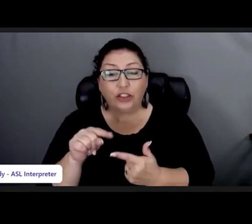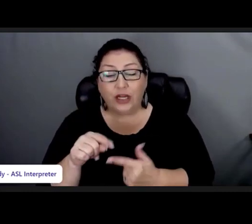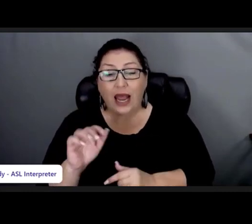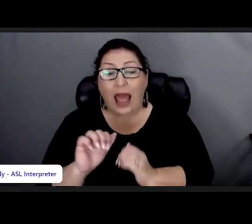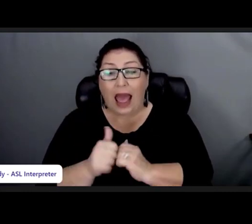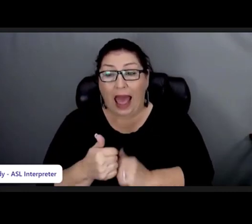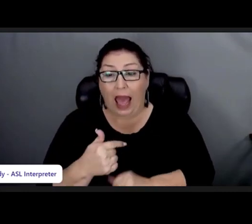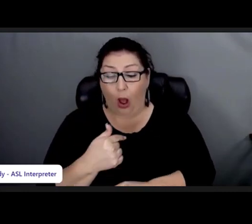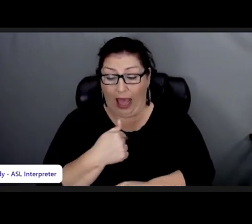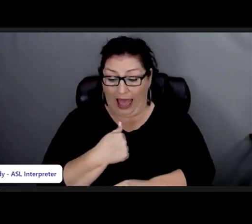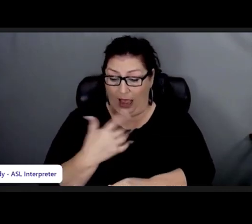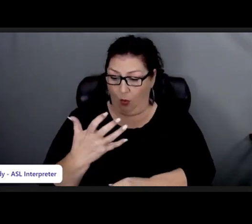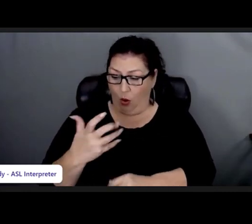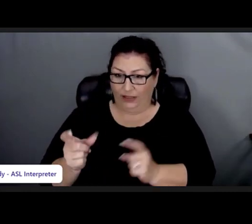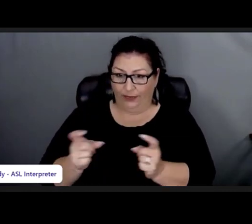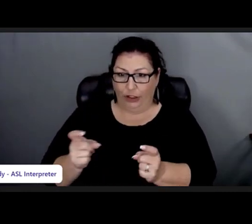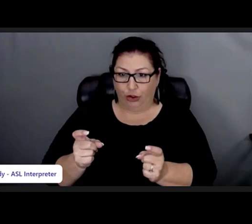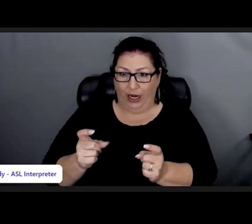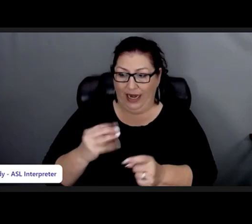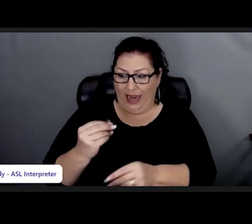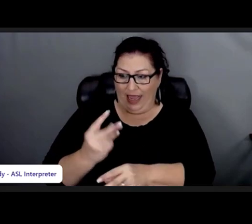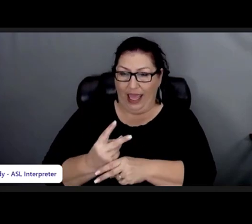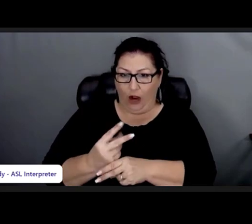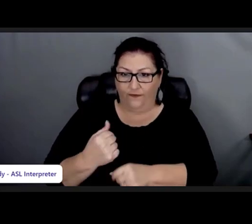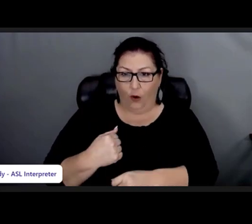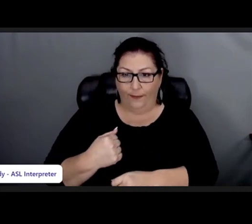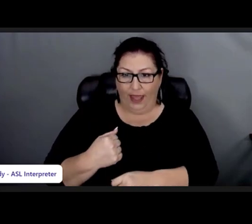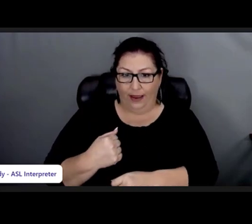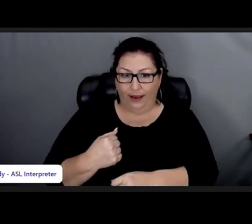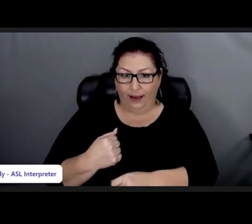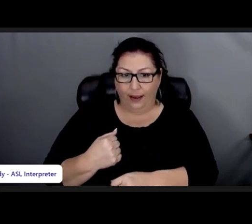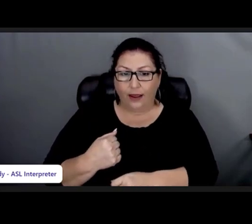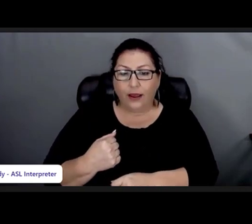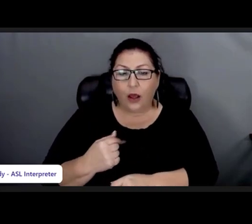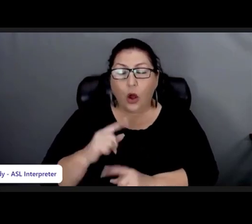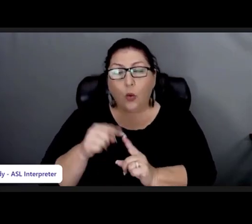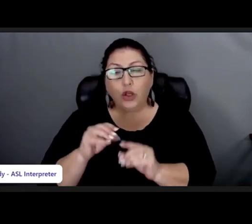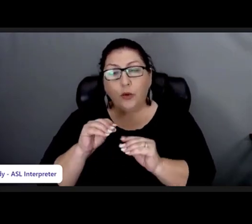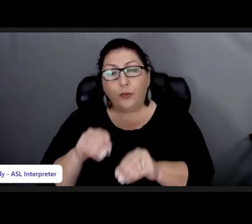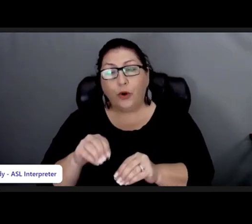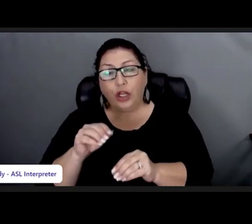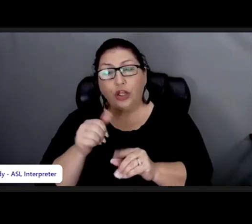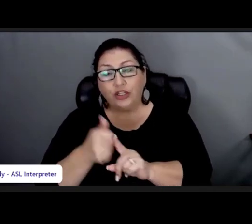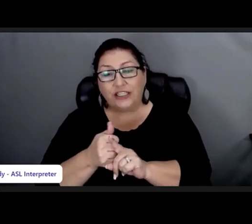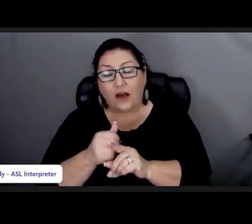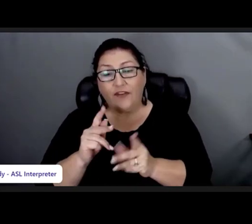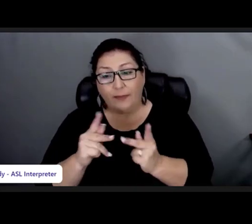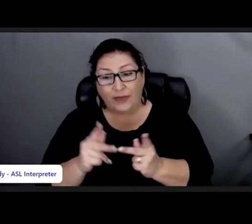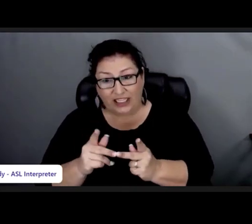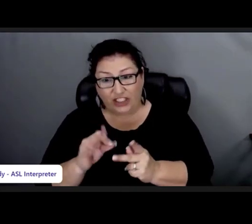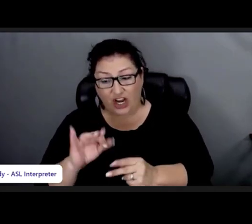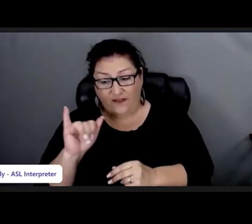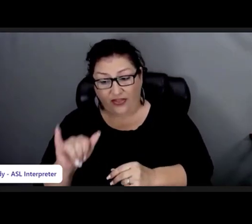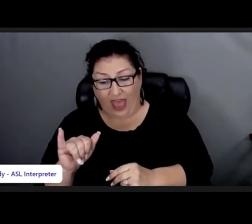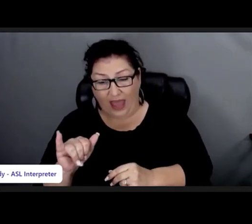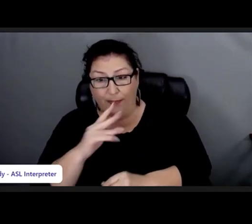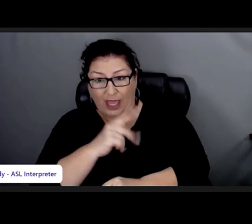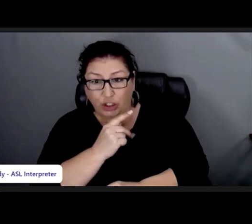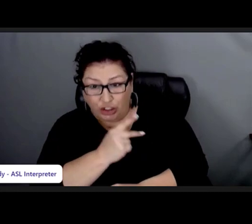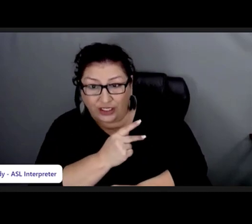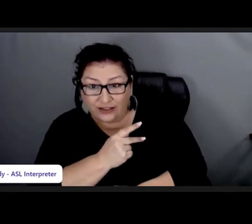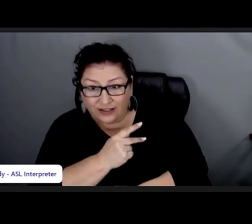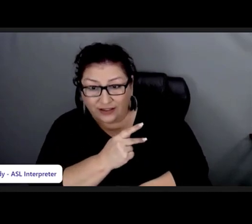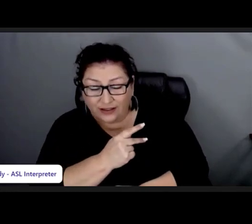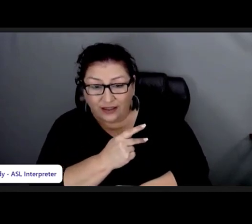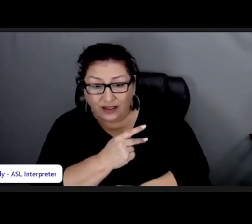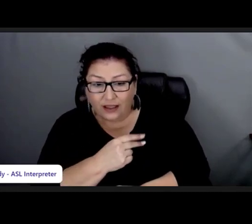I like to be treated and cared for? When you put yourself in the position of the receiver, as the